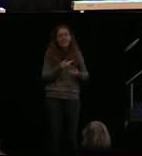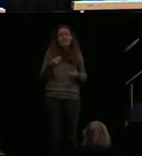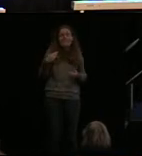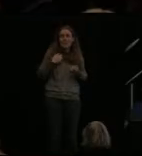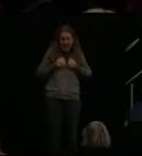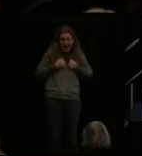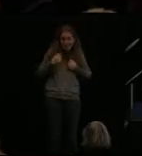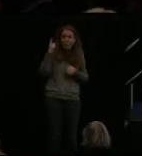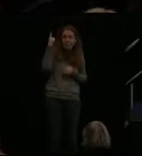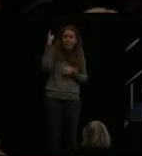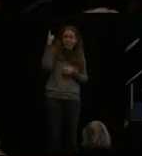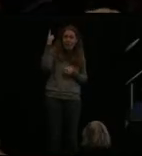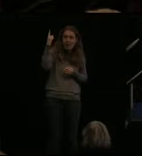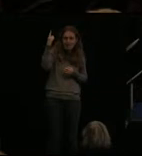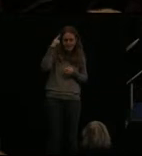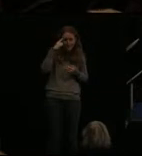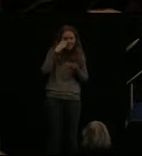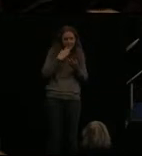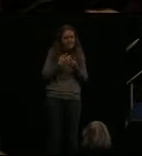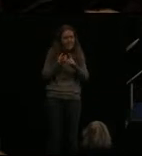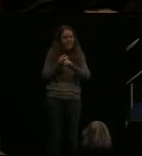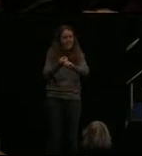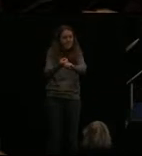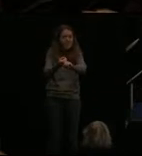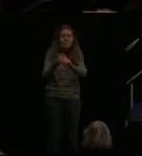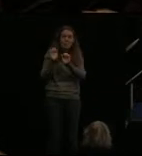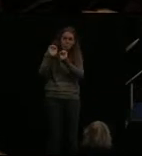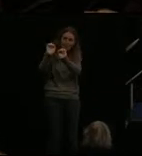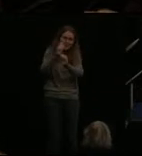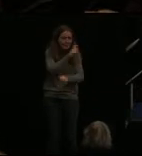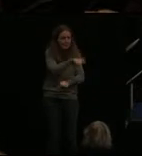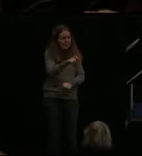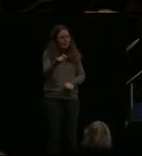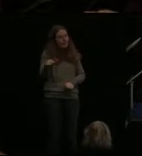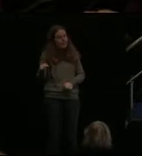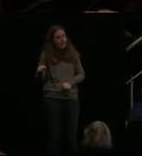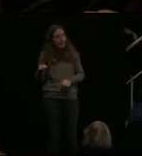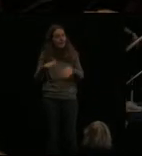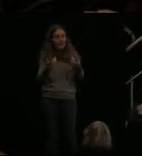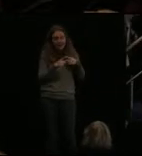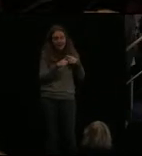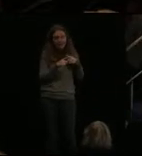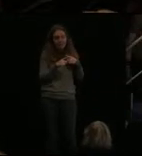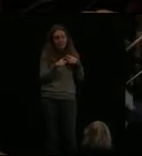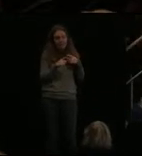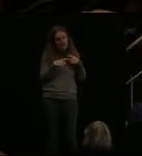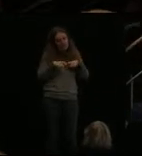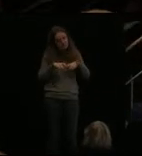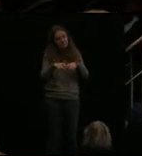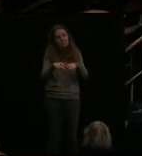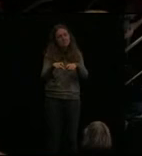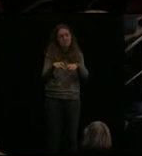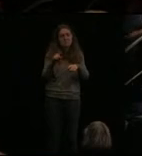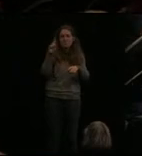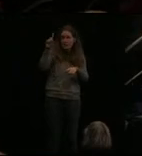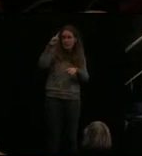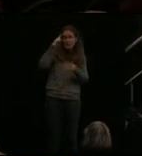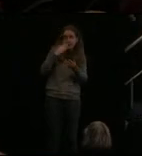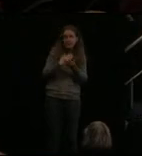our God is faithful to his people. And if we will follow through, he is